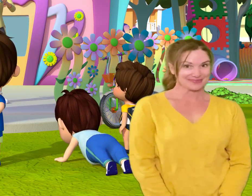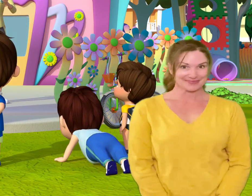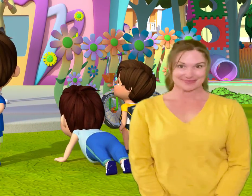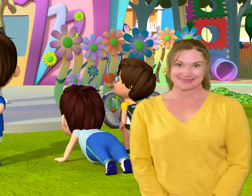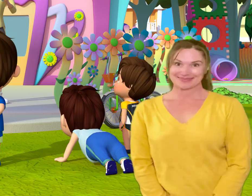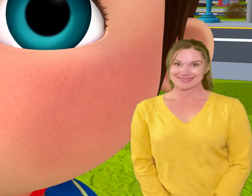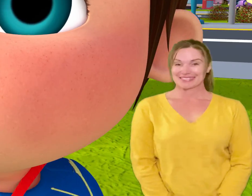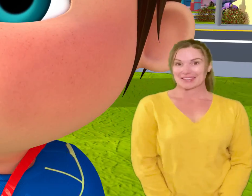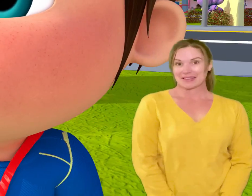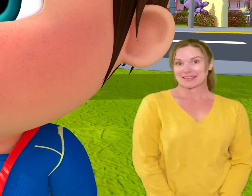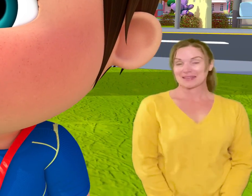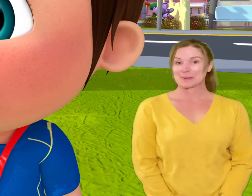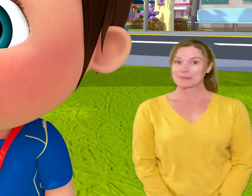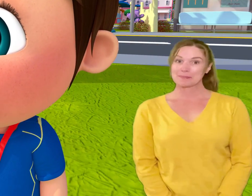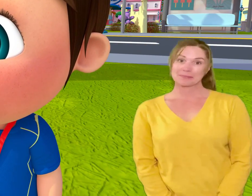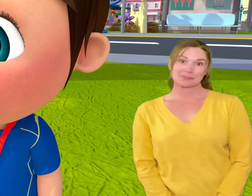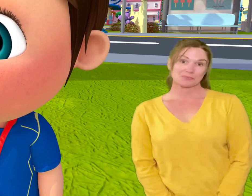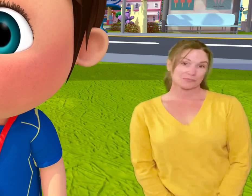will